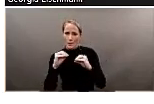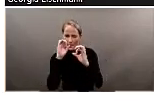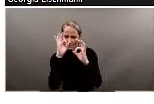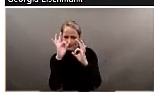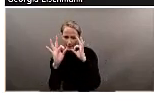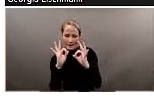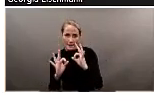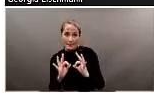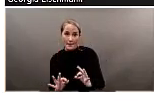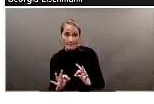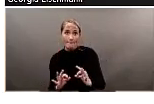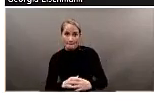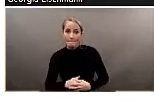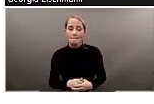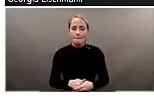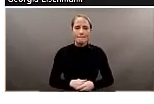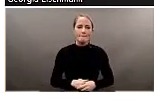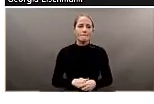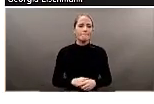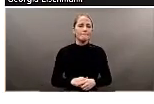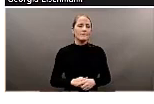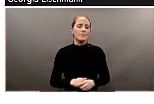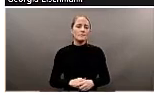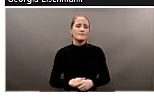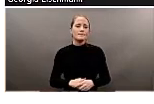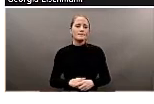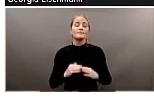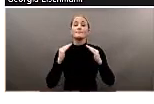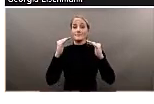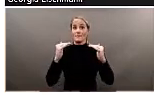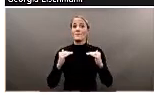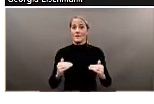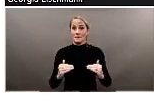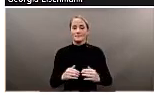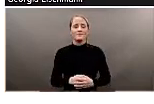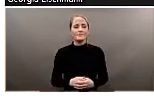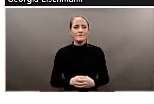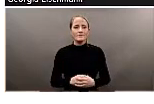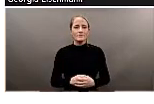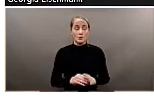treatment with a TB specialist. Next slide.